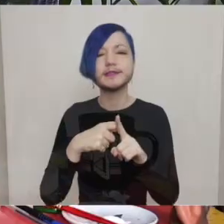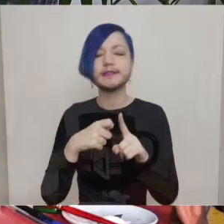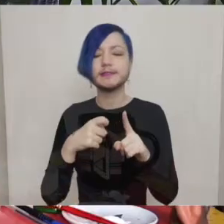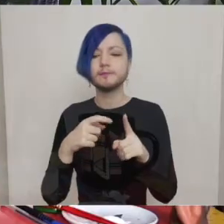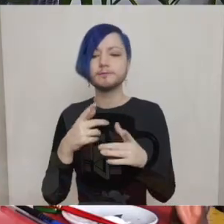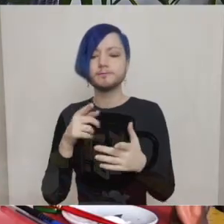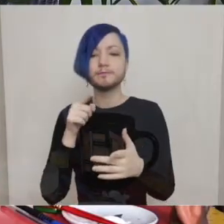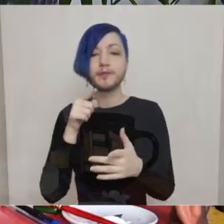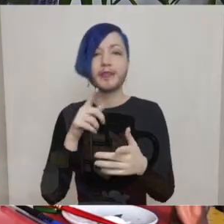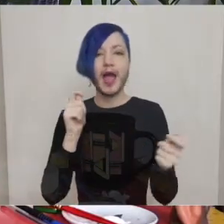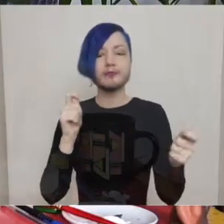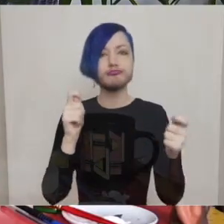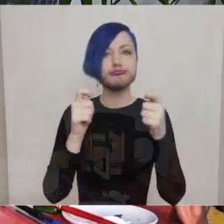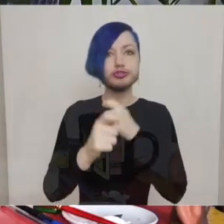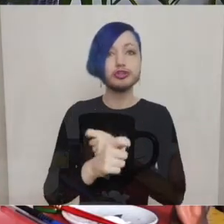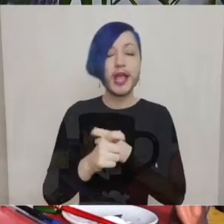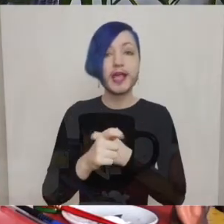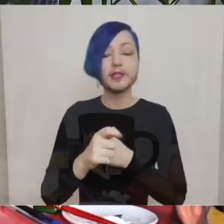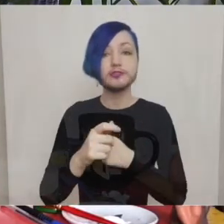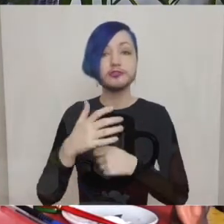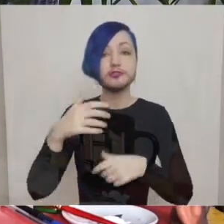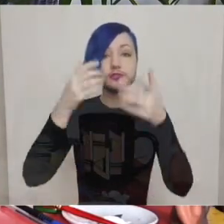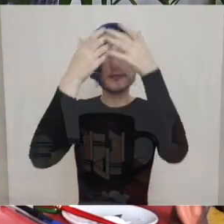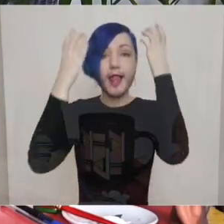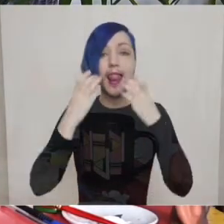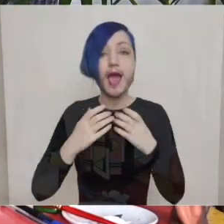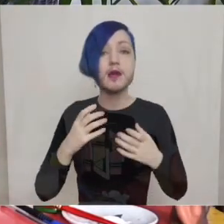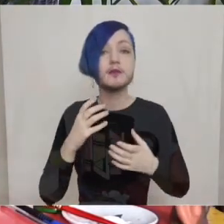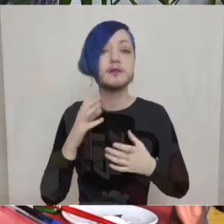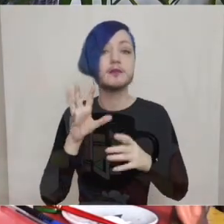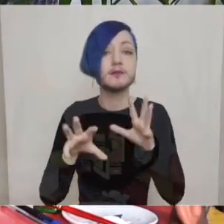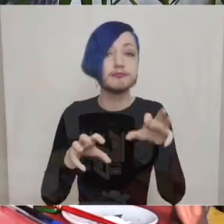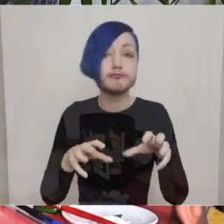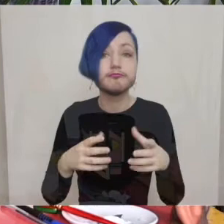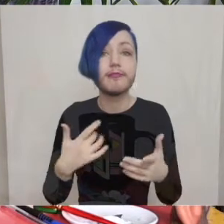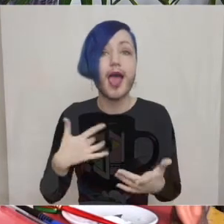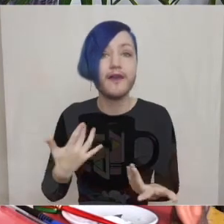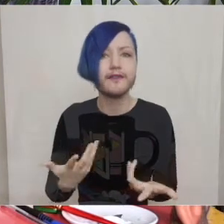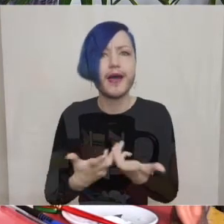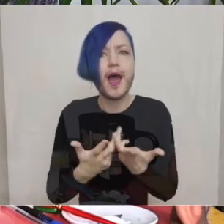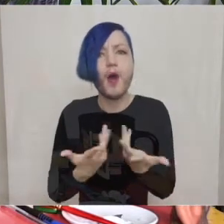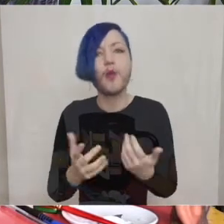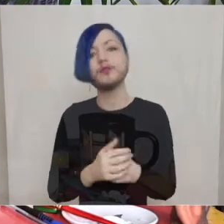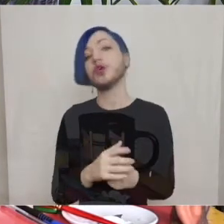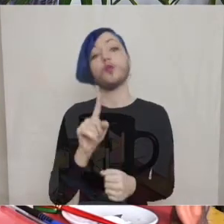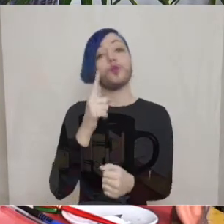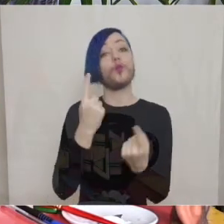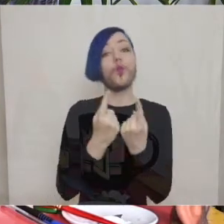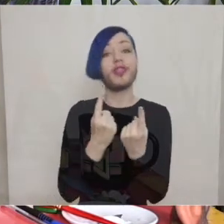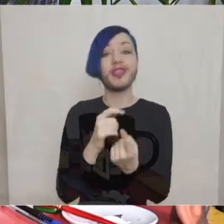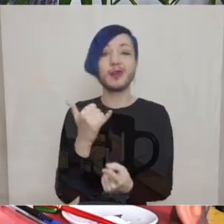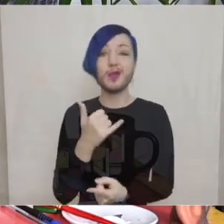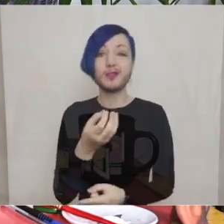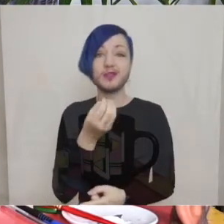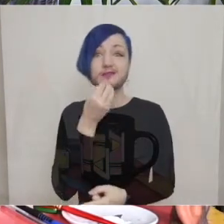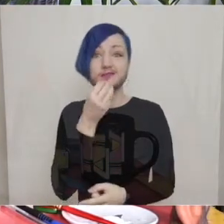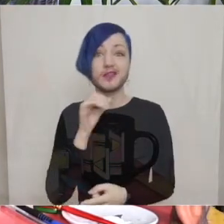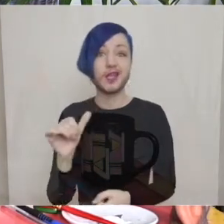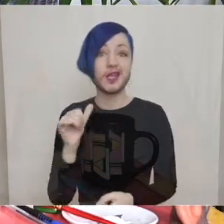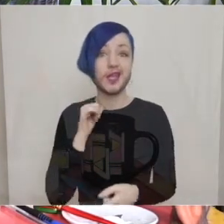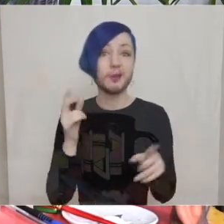bring new qualities to the lion's life. Well, for one, more likely to be less of